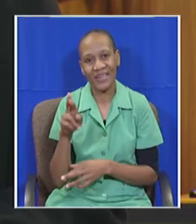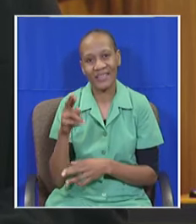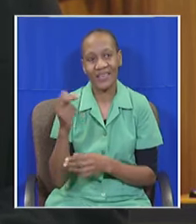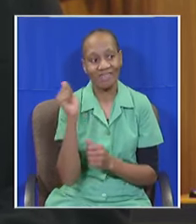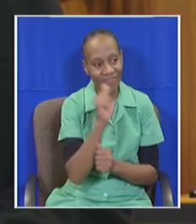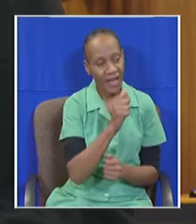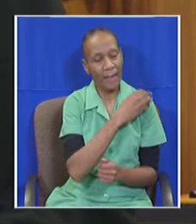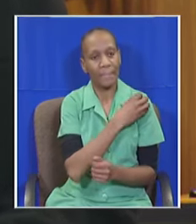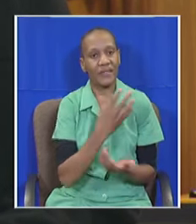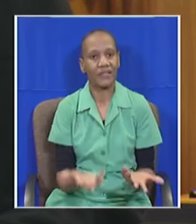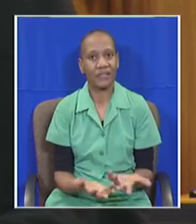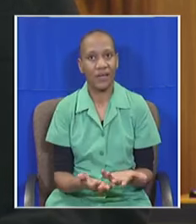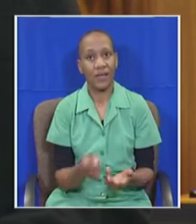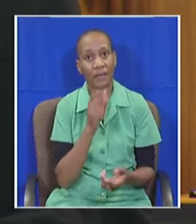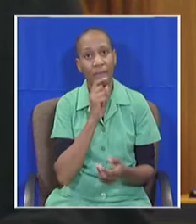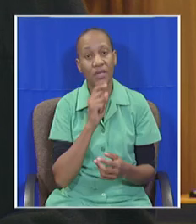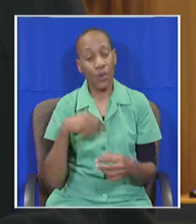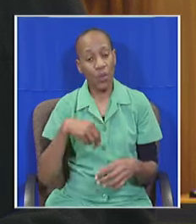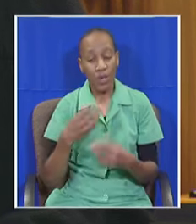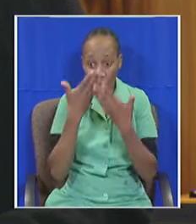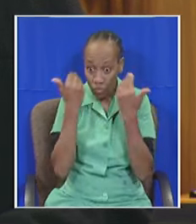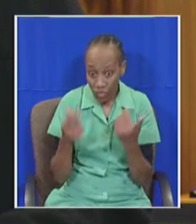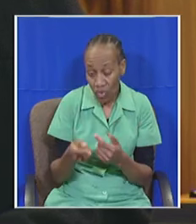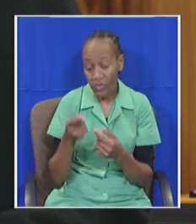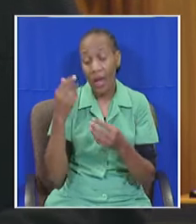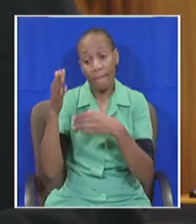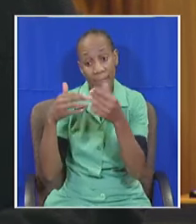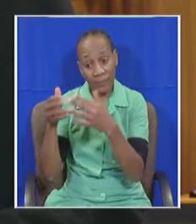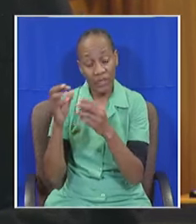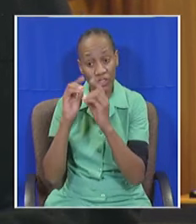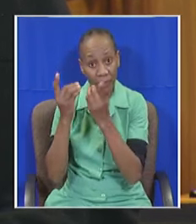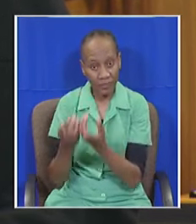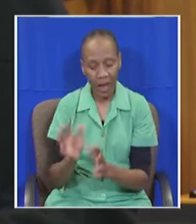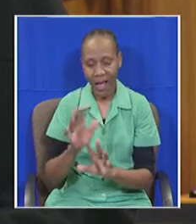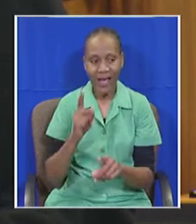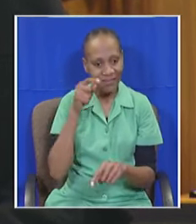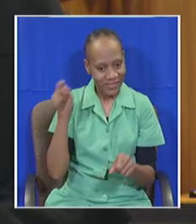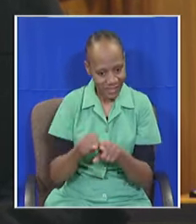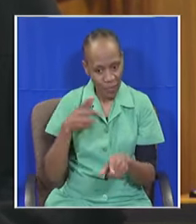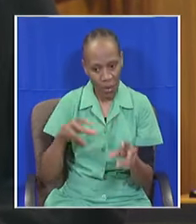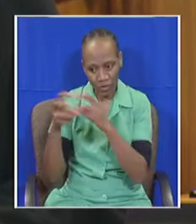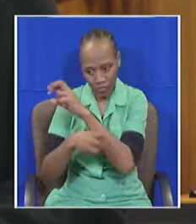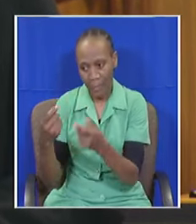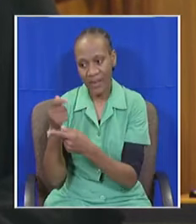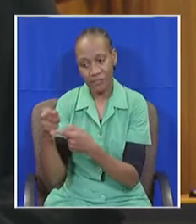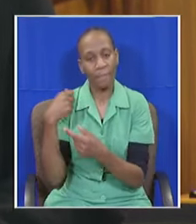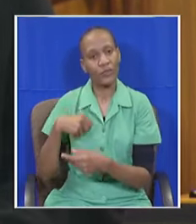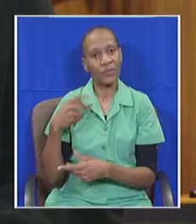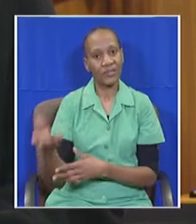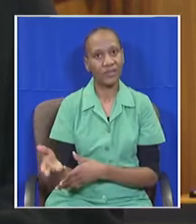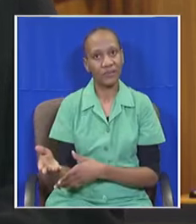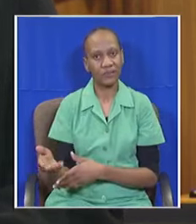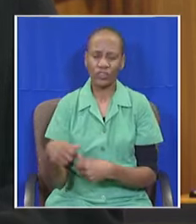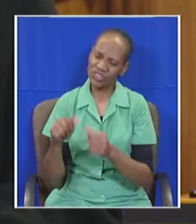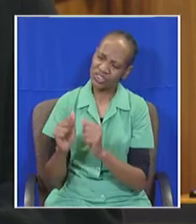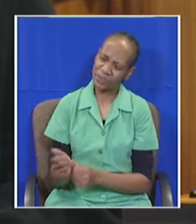with robbing our state-owned enterprises blind, they now seek to loot our municipalities too. Chairperson, how much longer